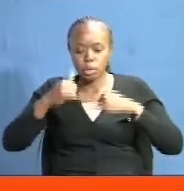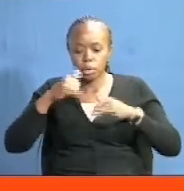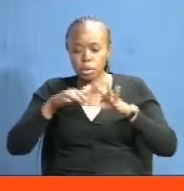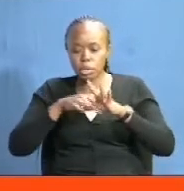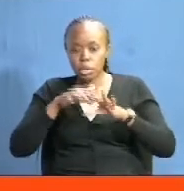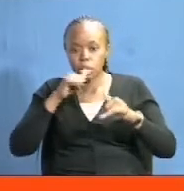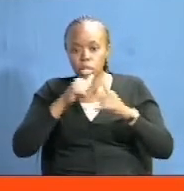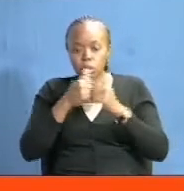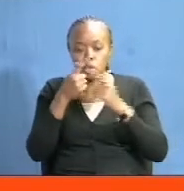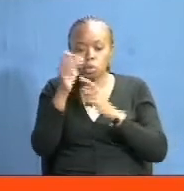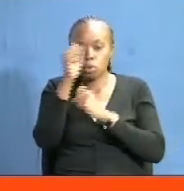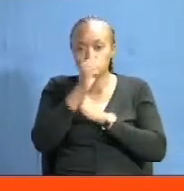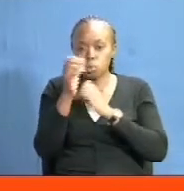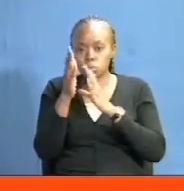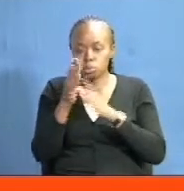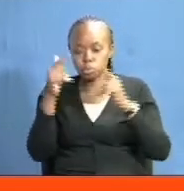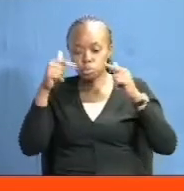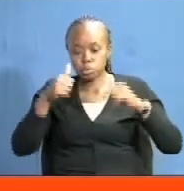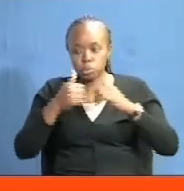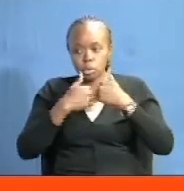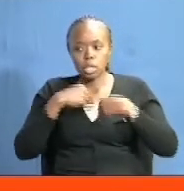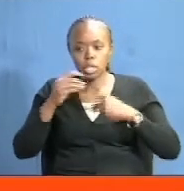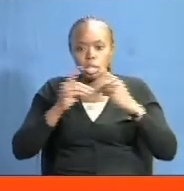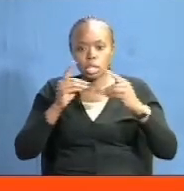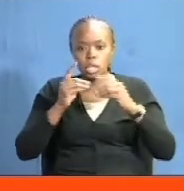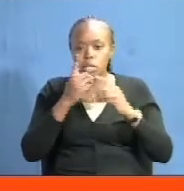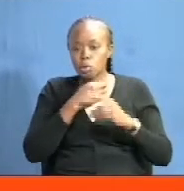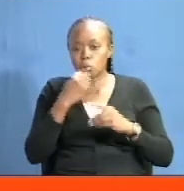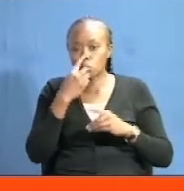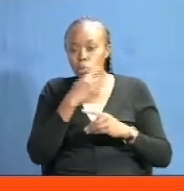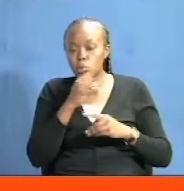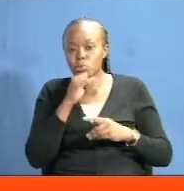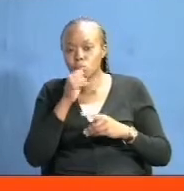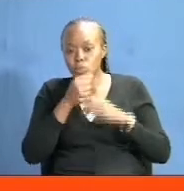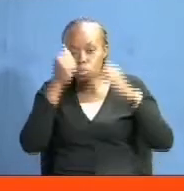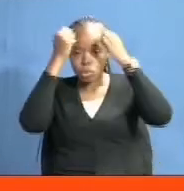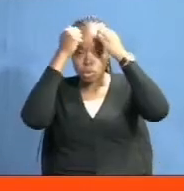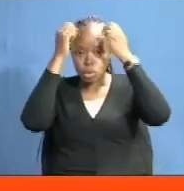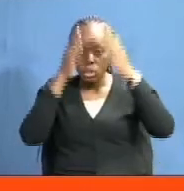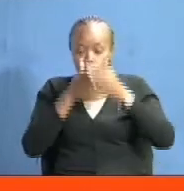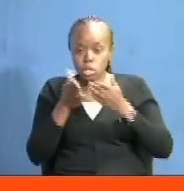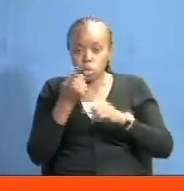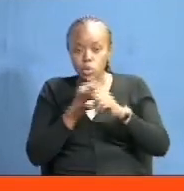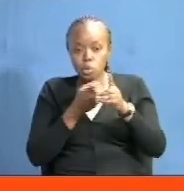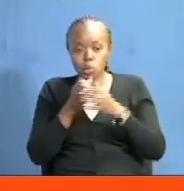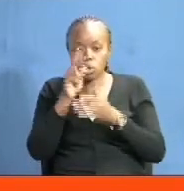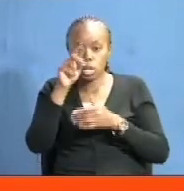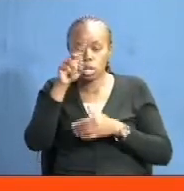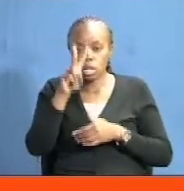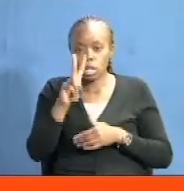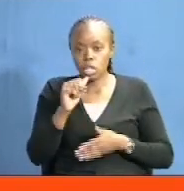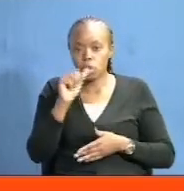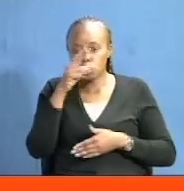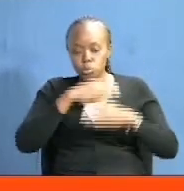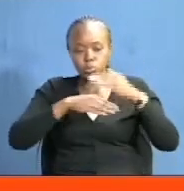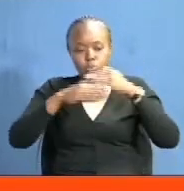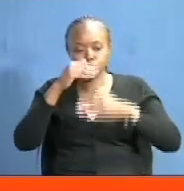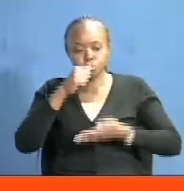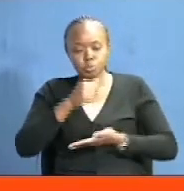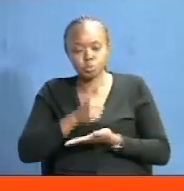national politics? Today, we're having a discussion with Omurwa Maurice, who is a student leader at Kenyatta University, to help us answer that